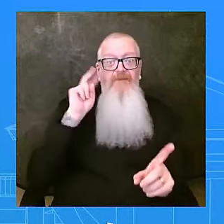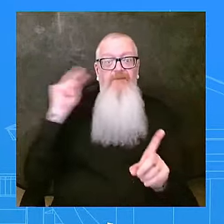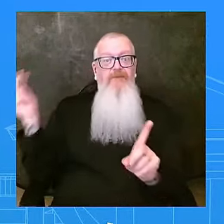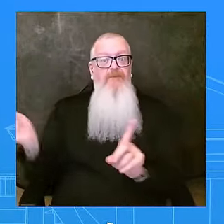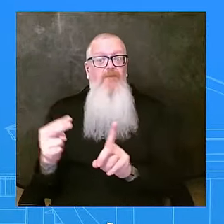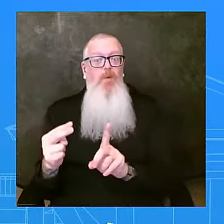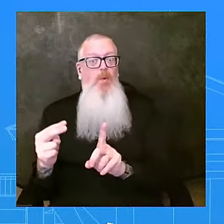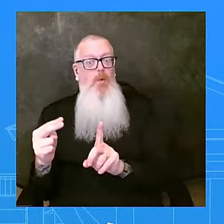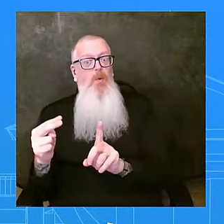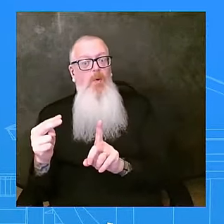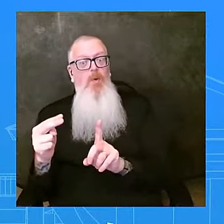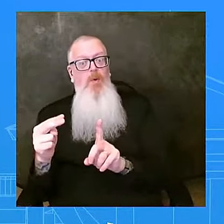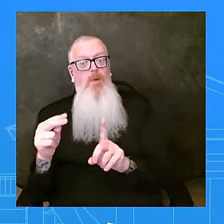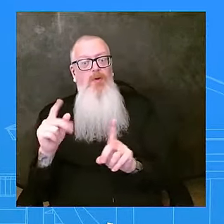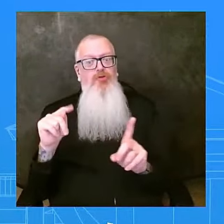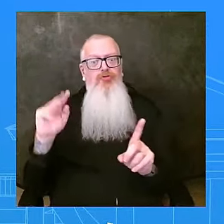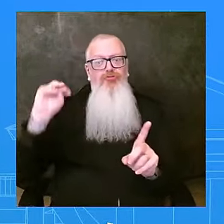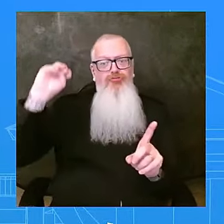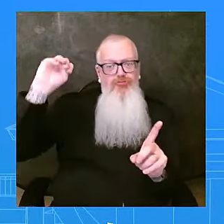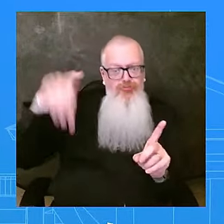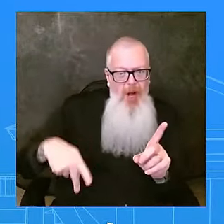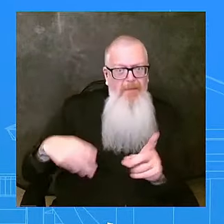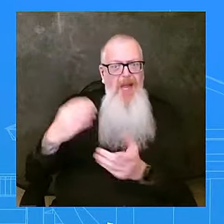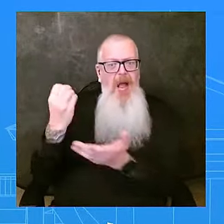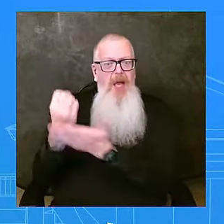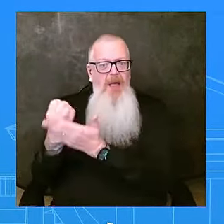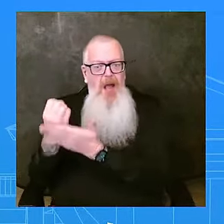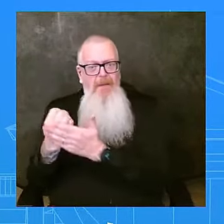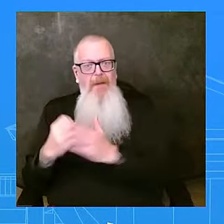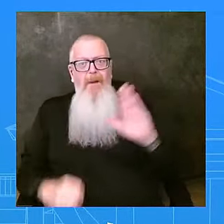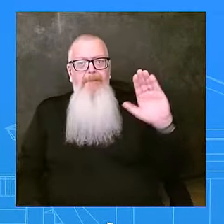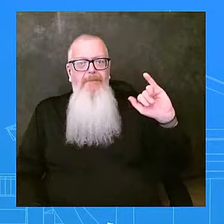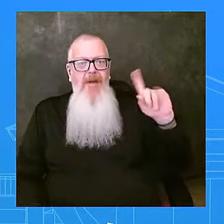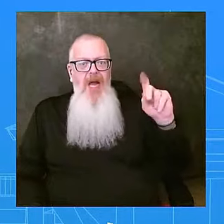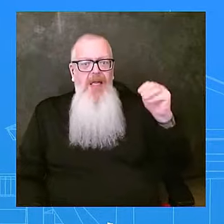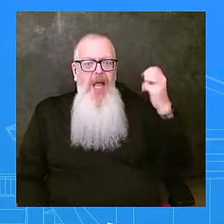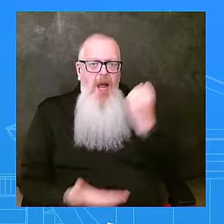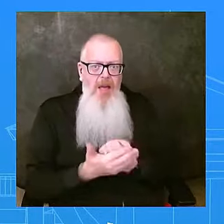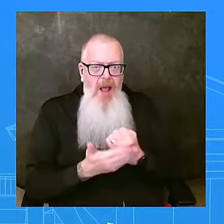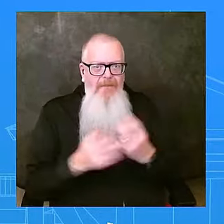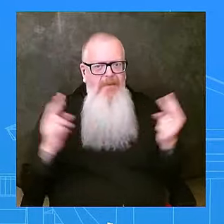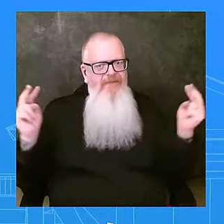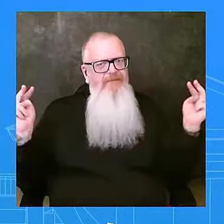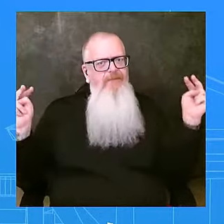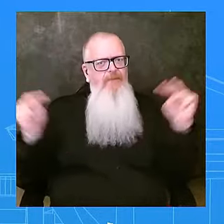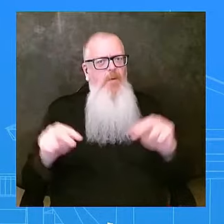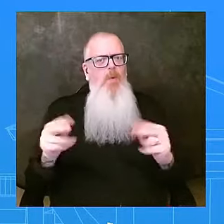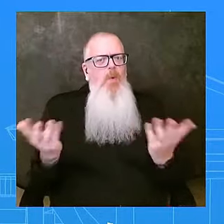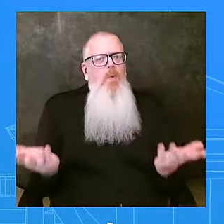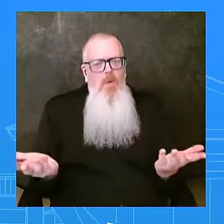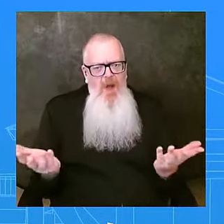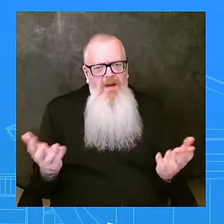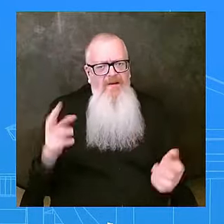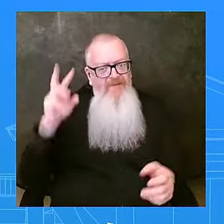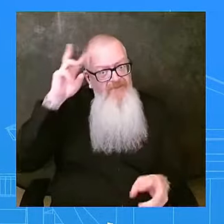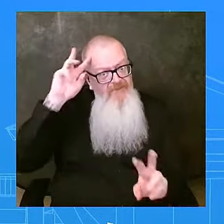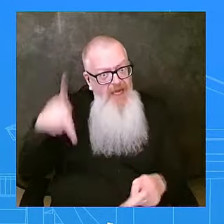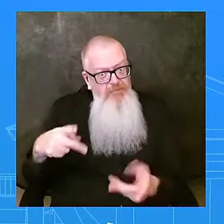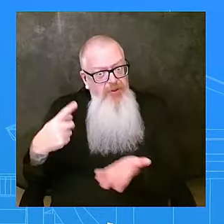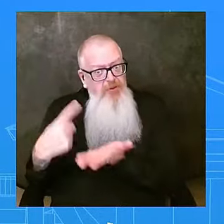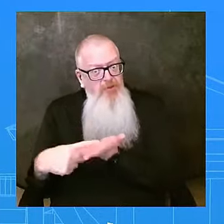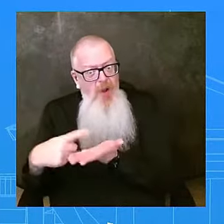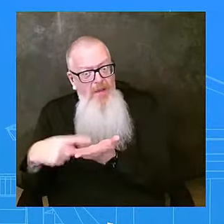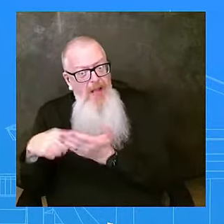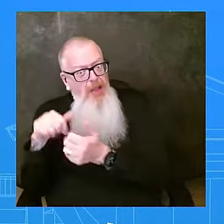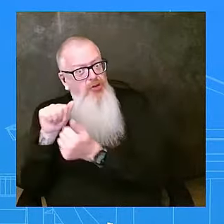Biden economy, mm-hmm. so to speak. How's the president, the vice president, going to talk directly to Black voters about the economic issues at hand? So I got to be careful because you're asking me about